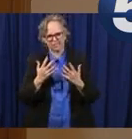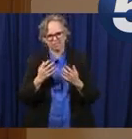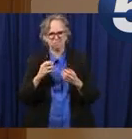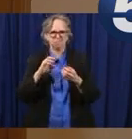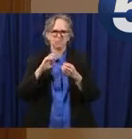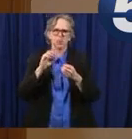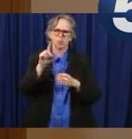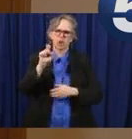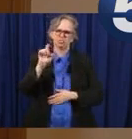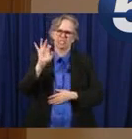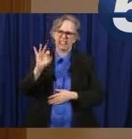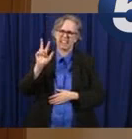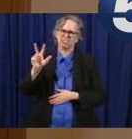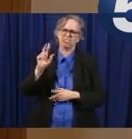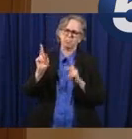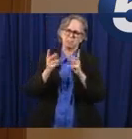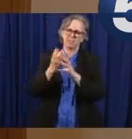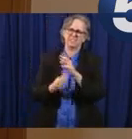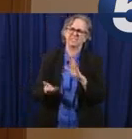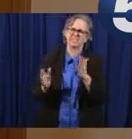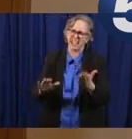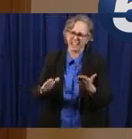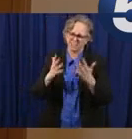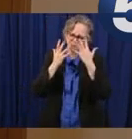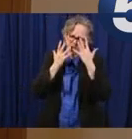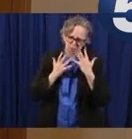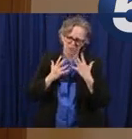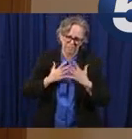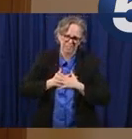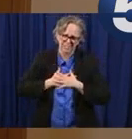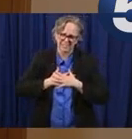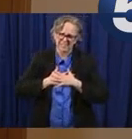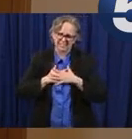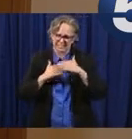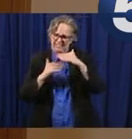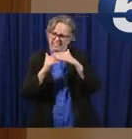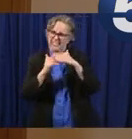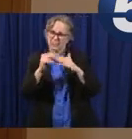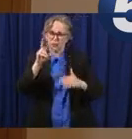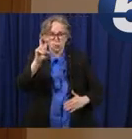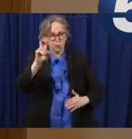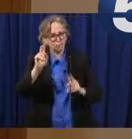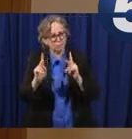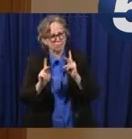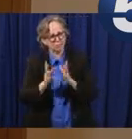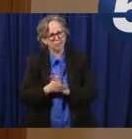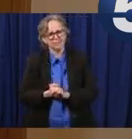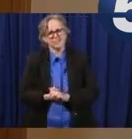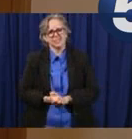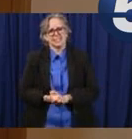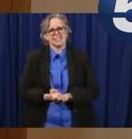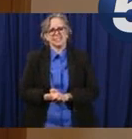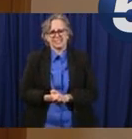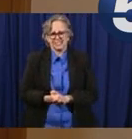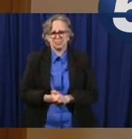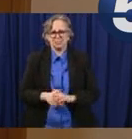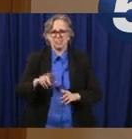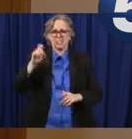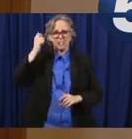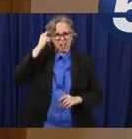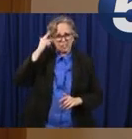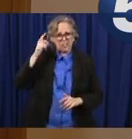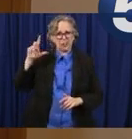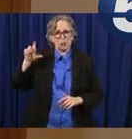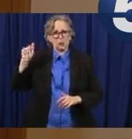at 193, approaching the 200 mark. And as the governor and lieutenant governor said, you